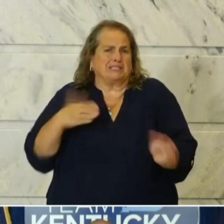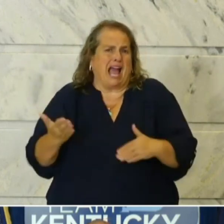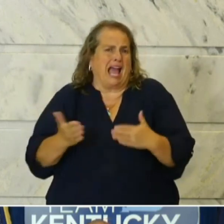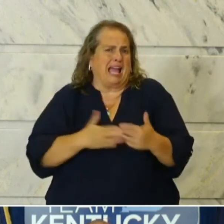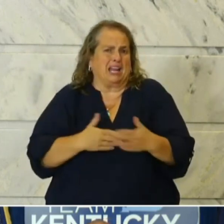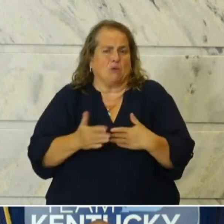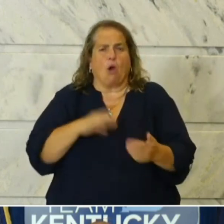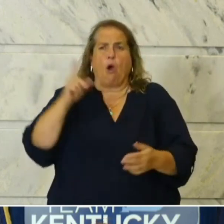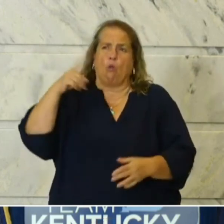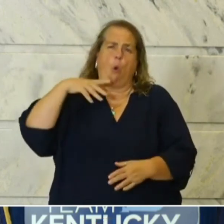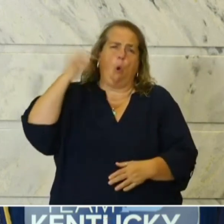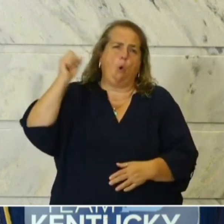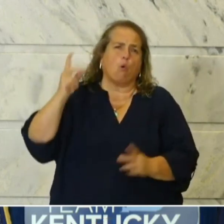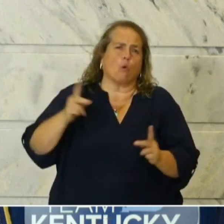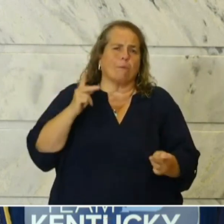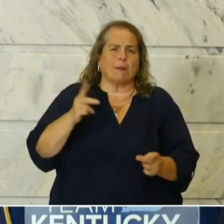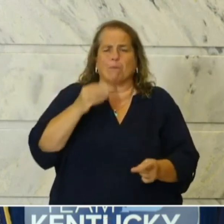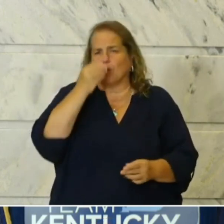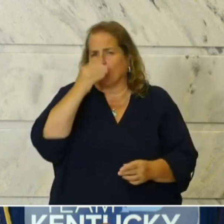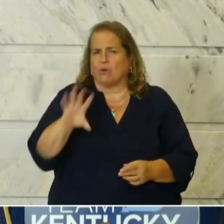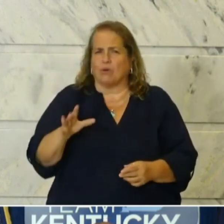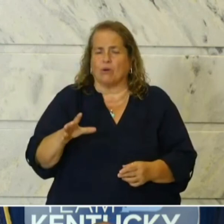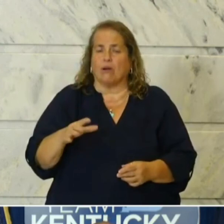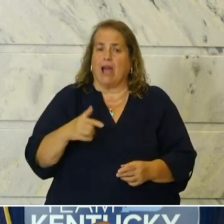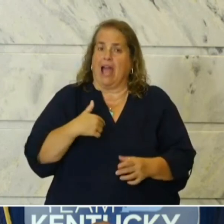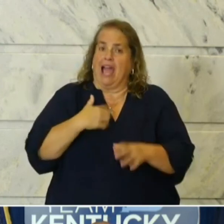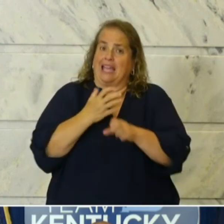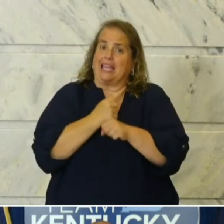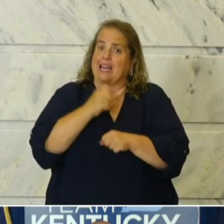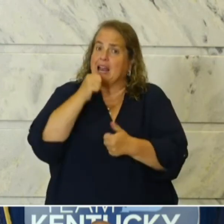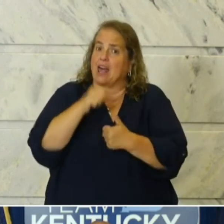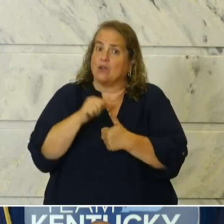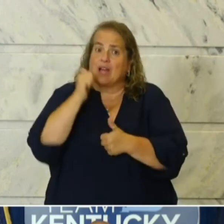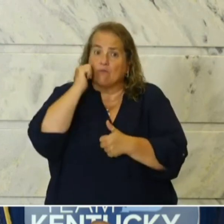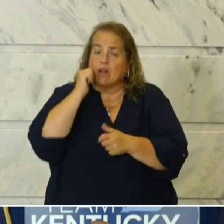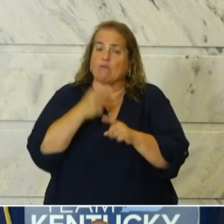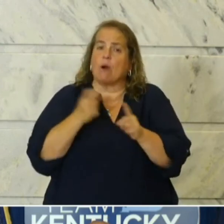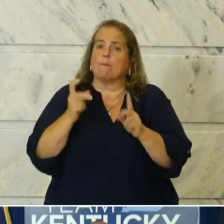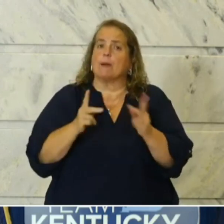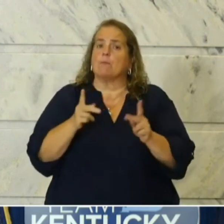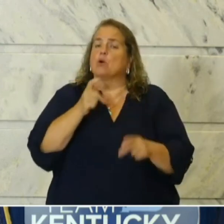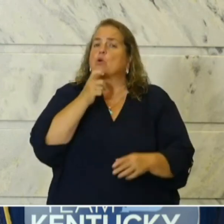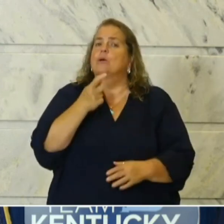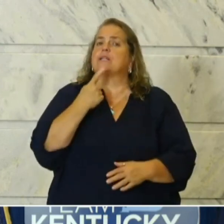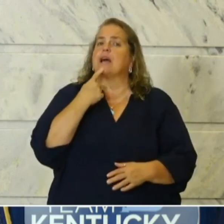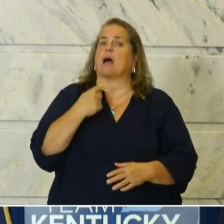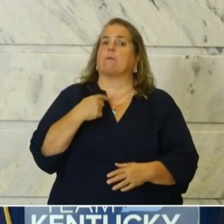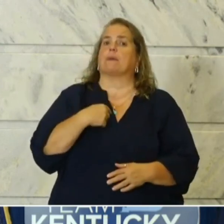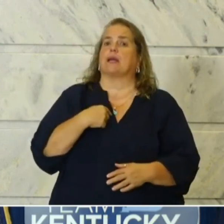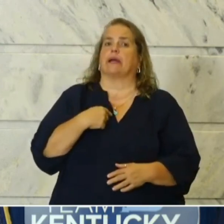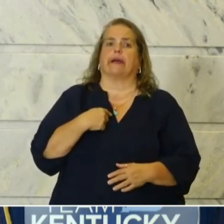older people. I get letters every day from people who tell me that